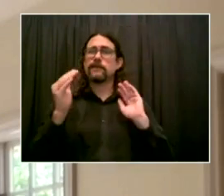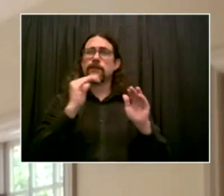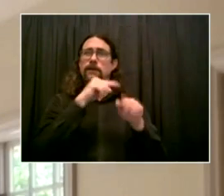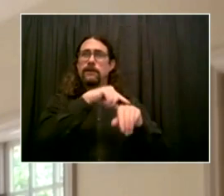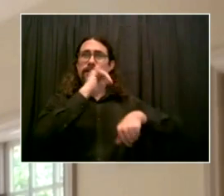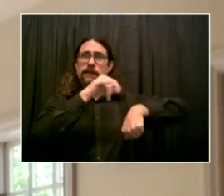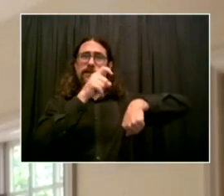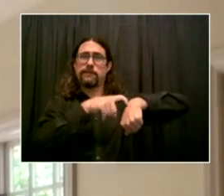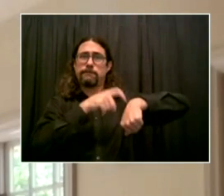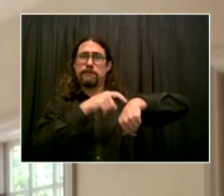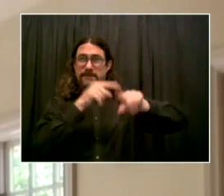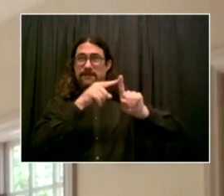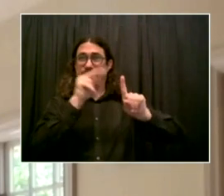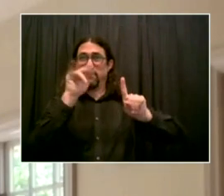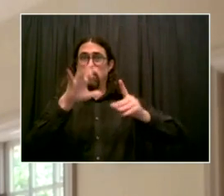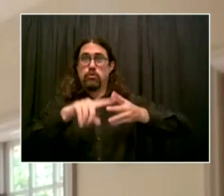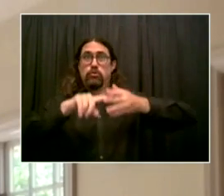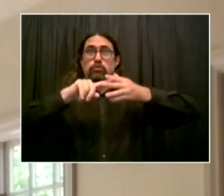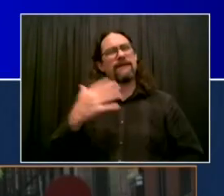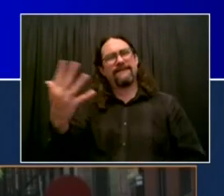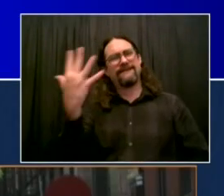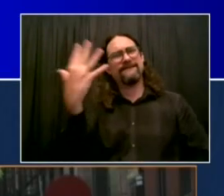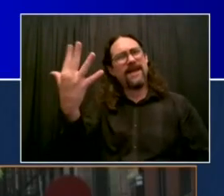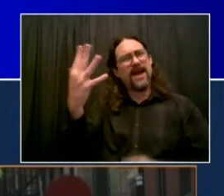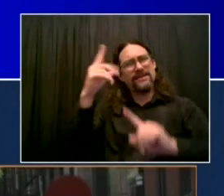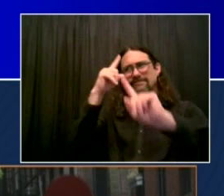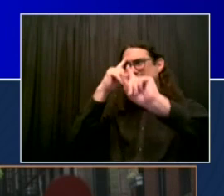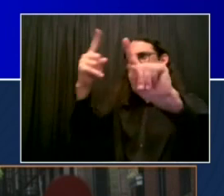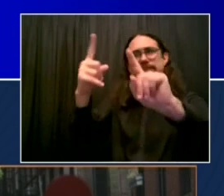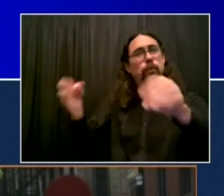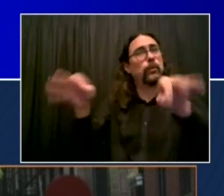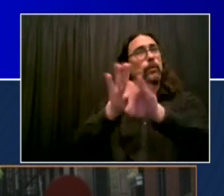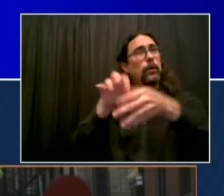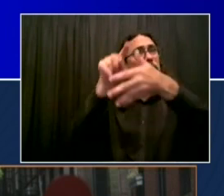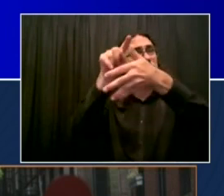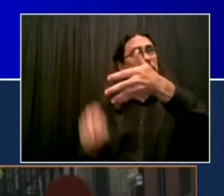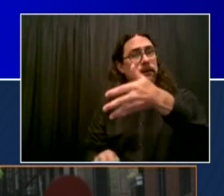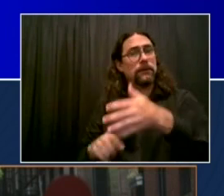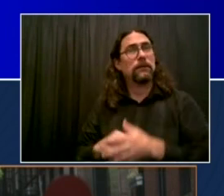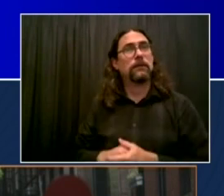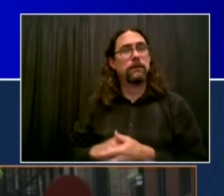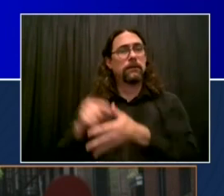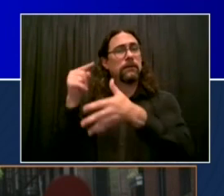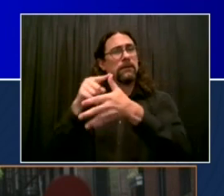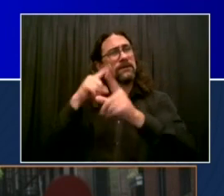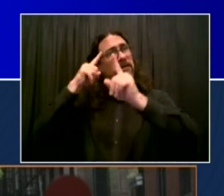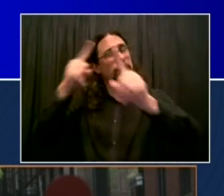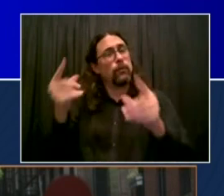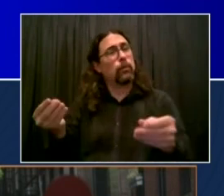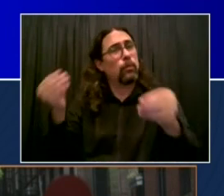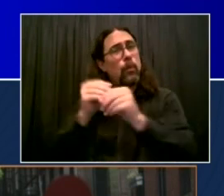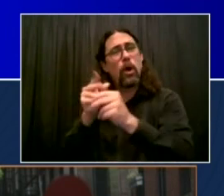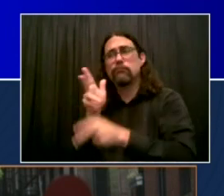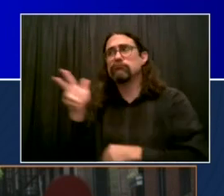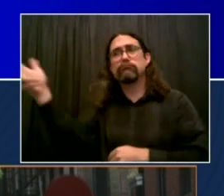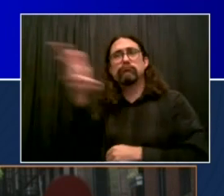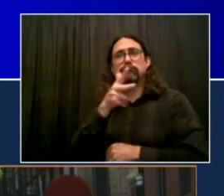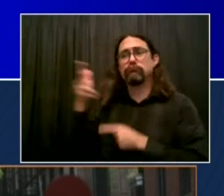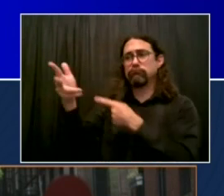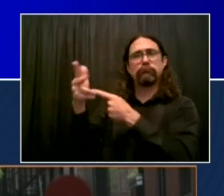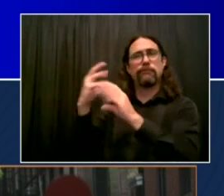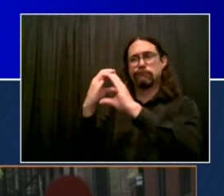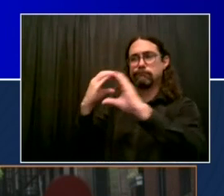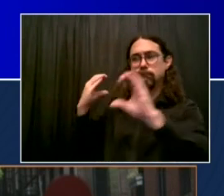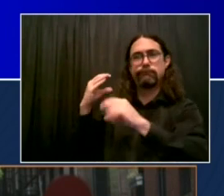for more transmissible emerging variants. Mayor de Blasio says they will continue to deploy mobile vaccine units, send out